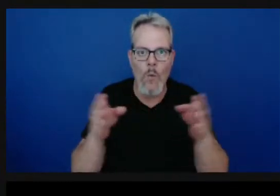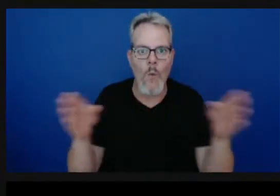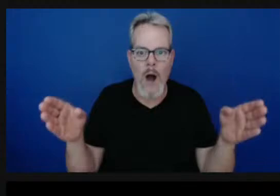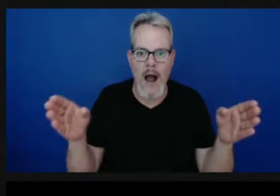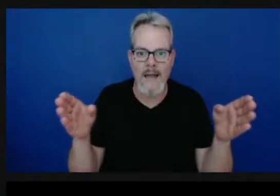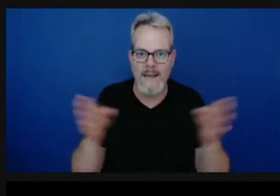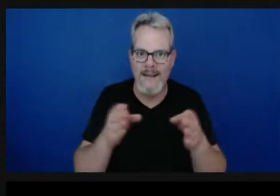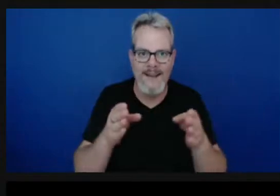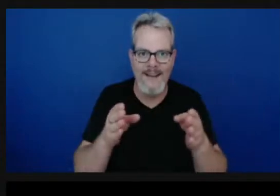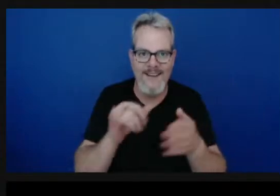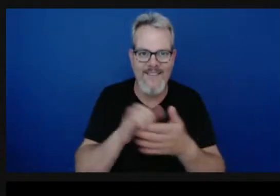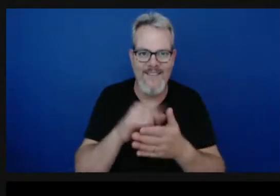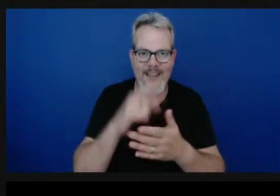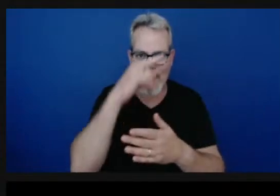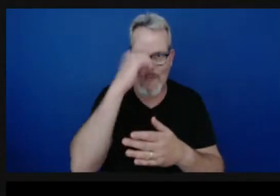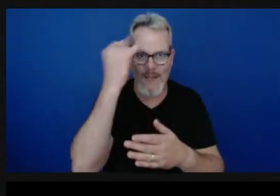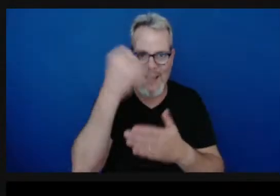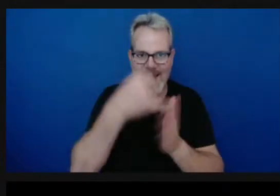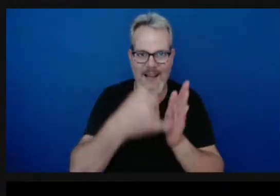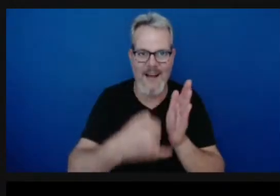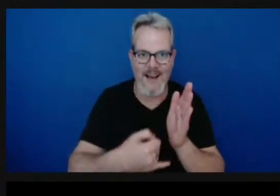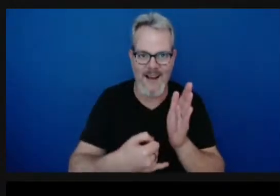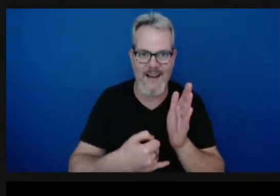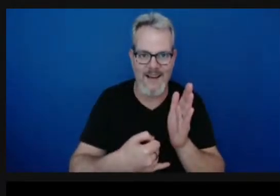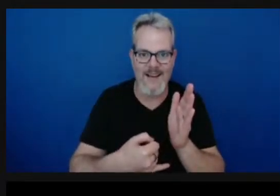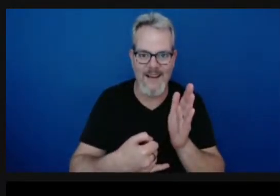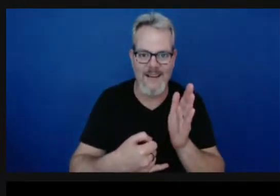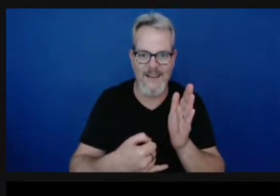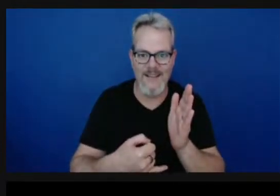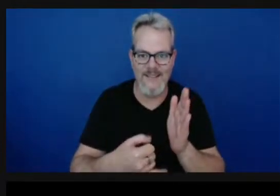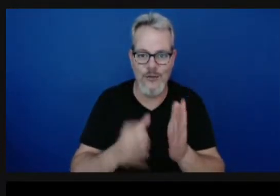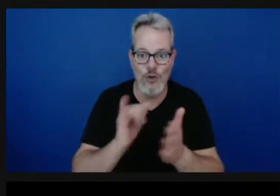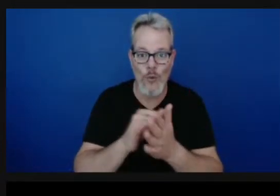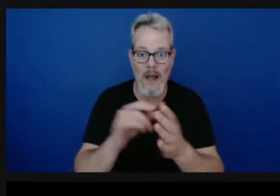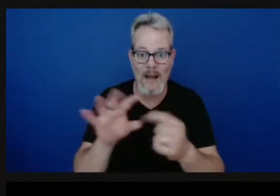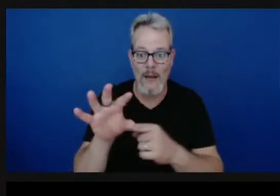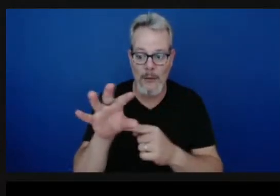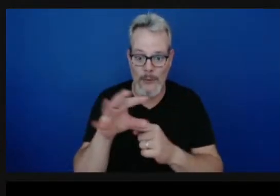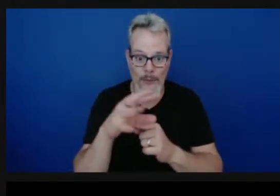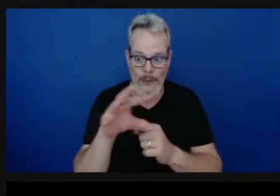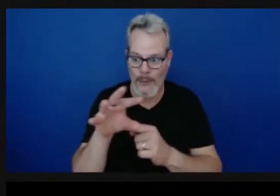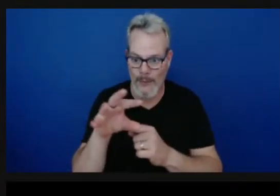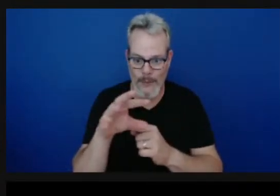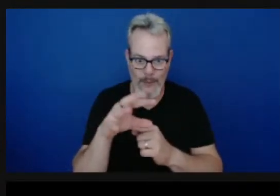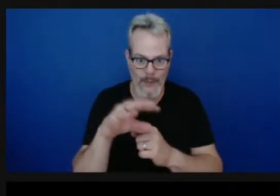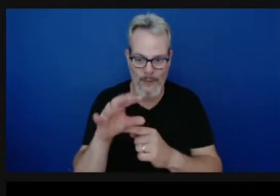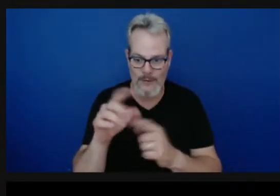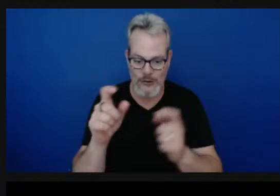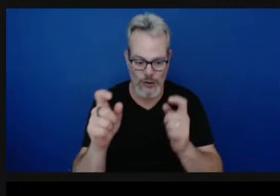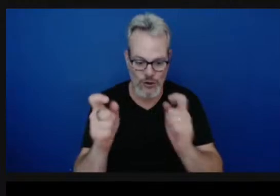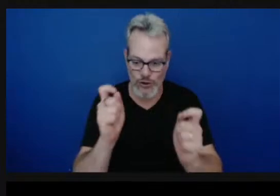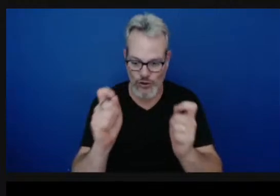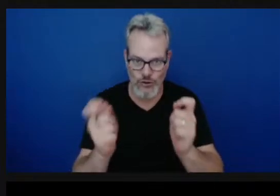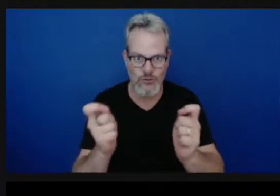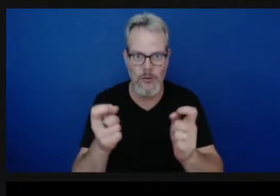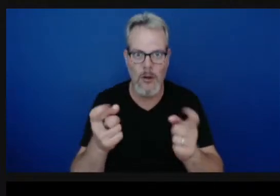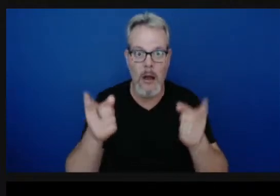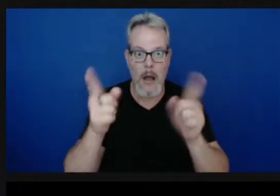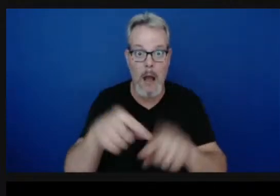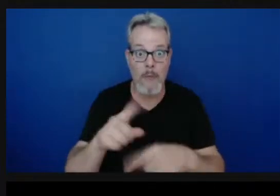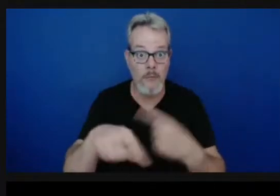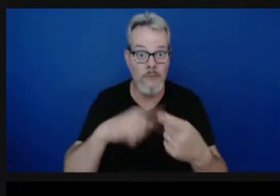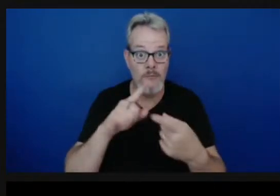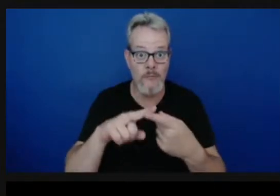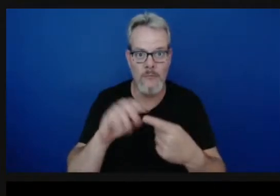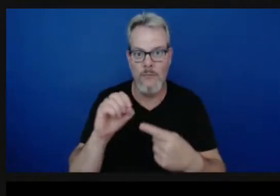there. So that adjustment was most recently happening back in October, and it has not occurred since, even